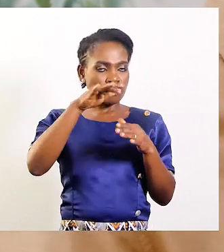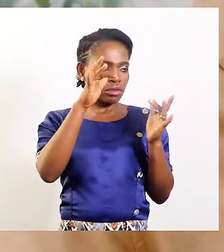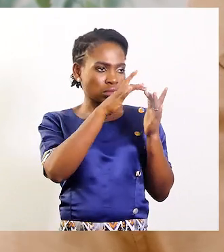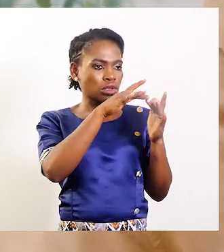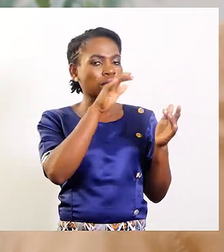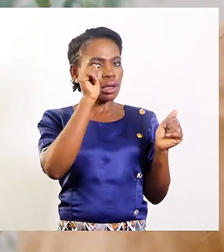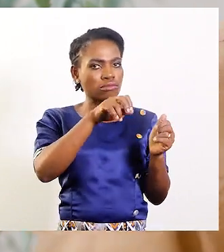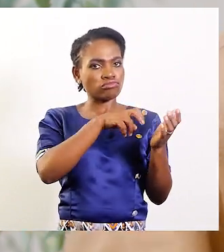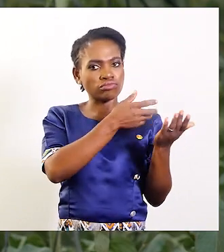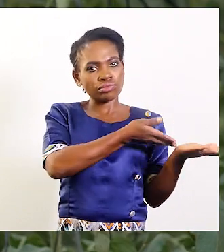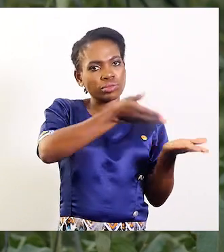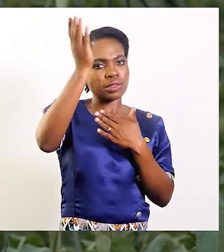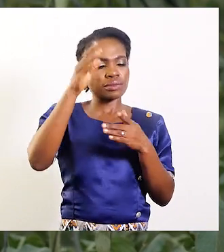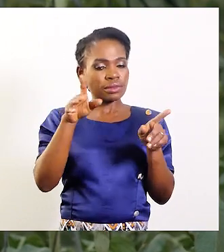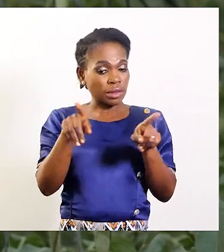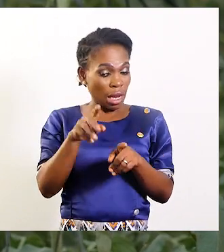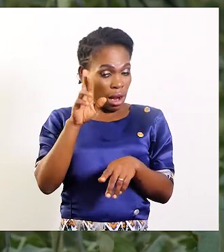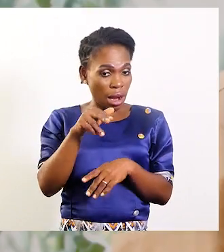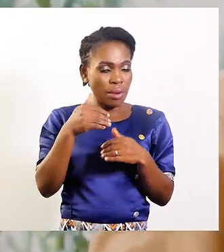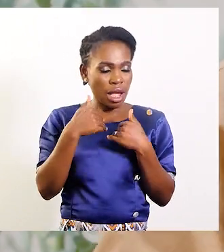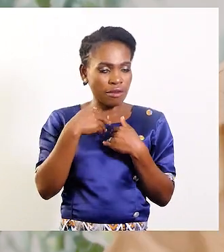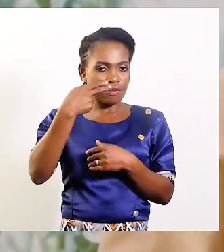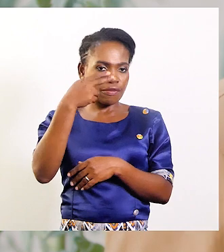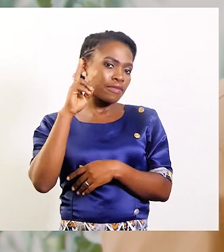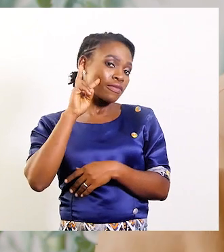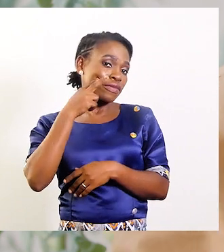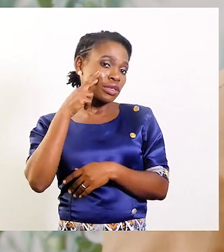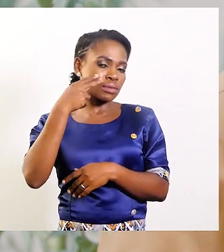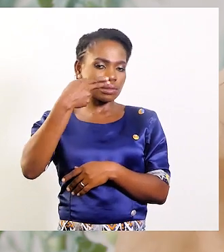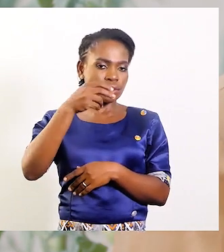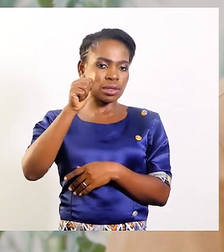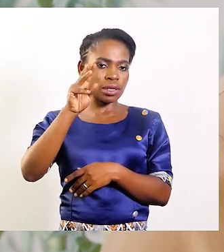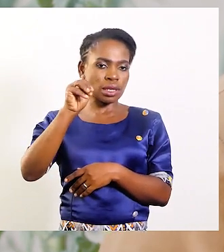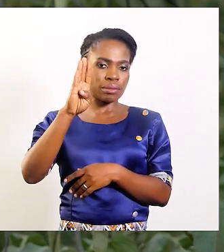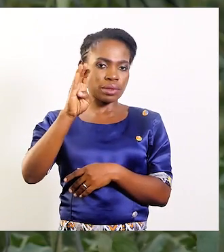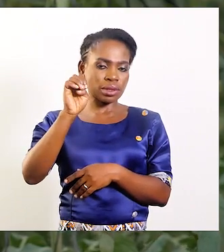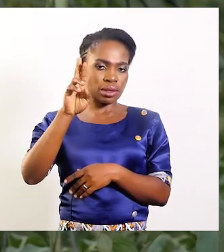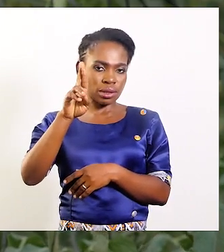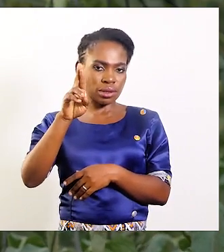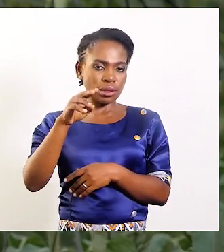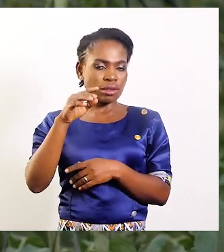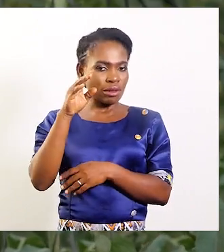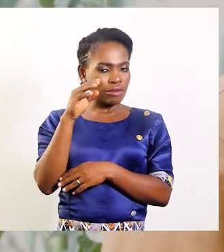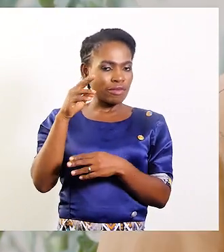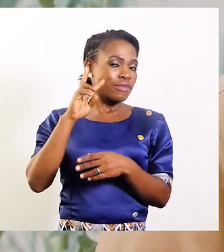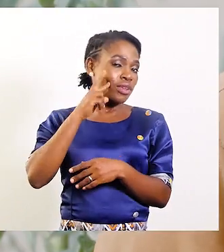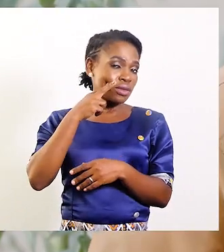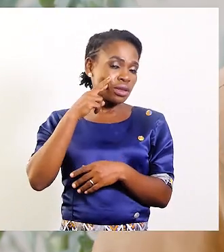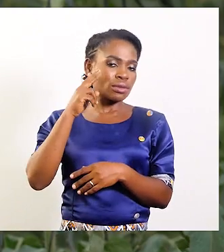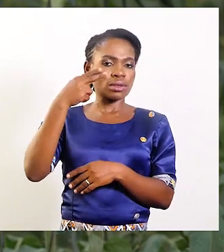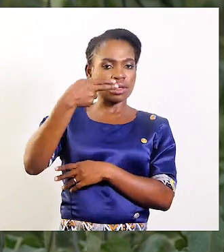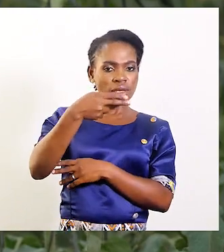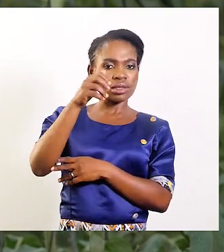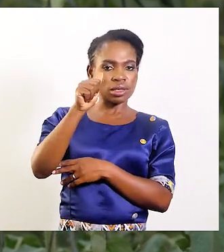we are even doing vegetable hampers. Okay. Yeah, so we are cut across. Yeah. That's a new one. Vegetable hampers. Vegetable hampers.